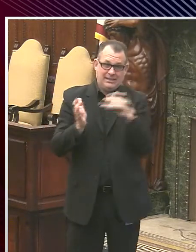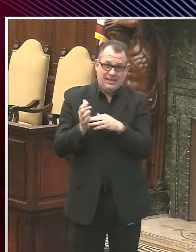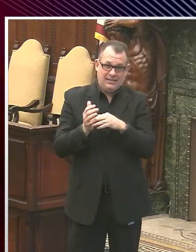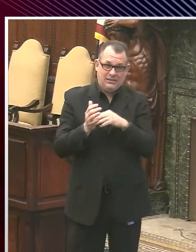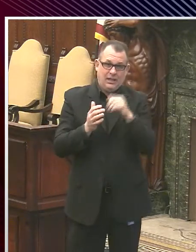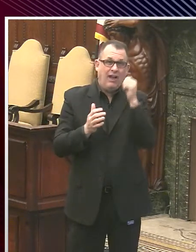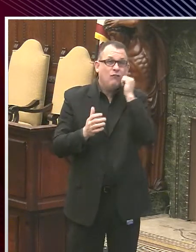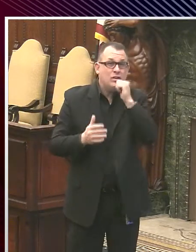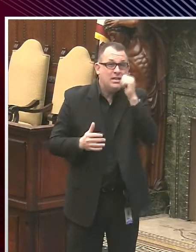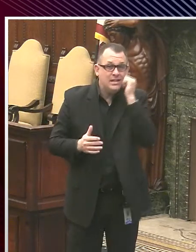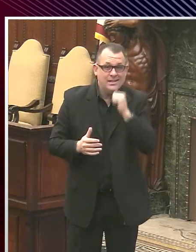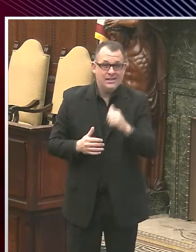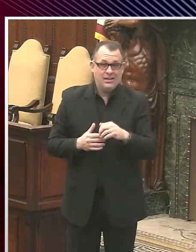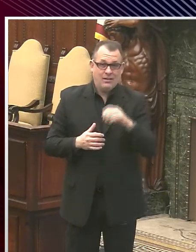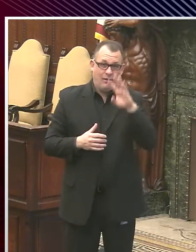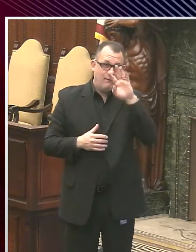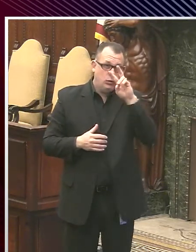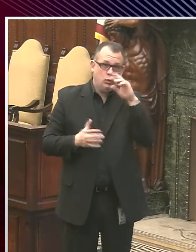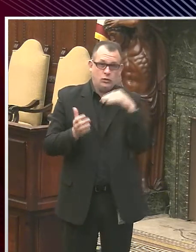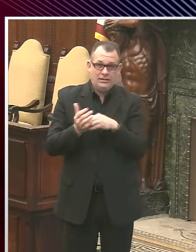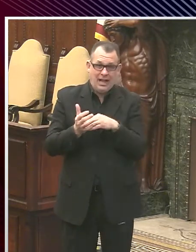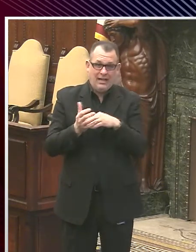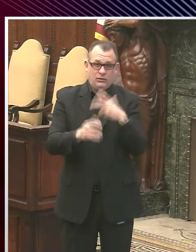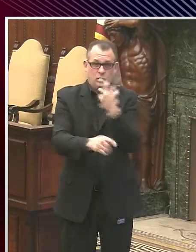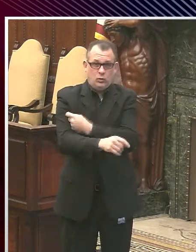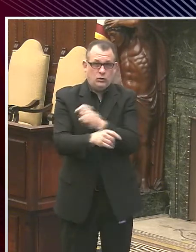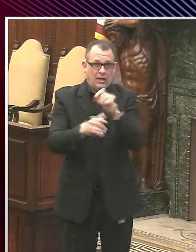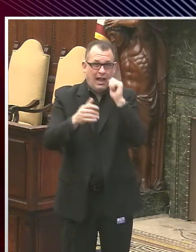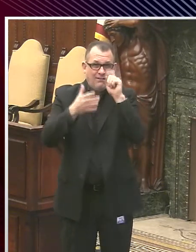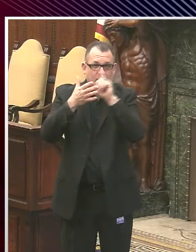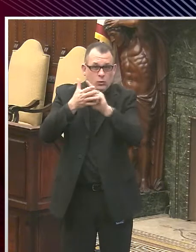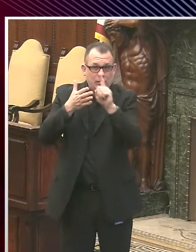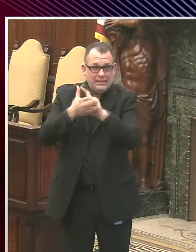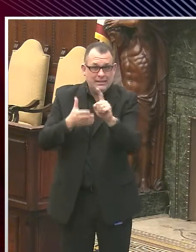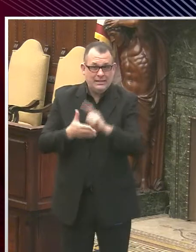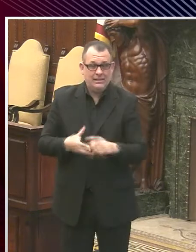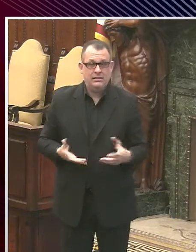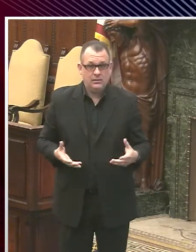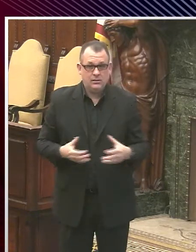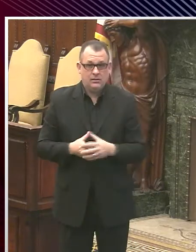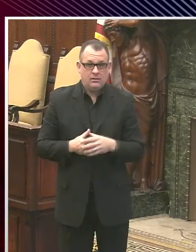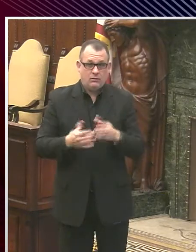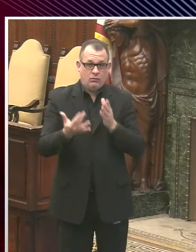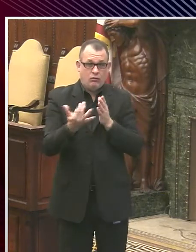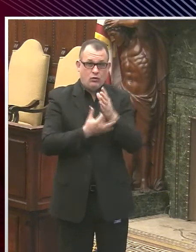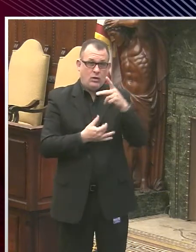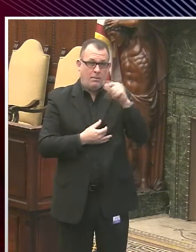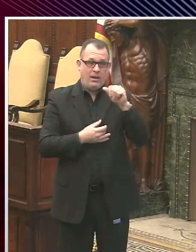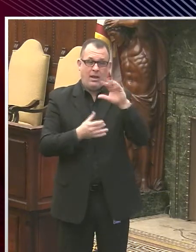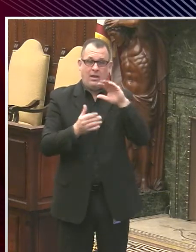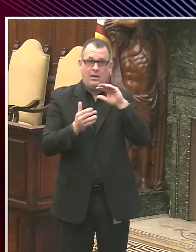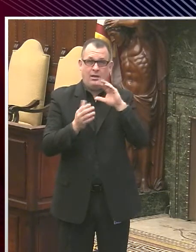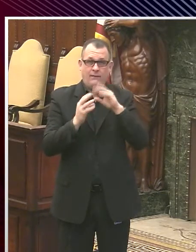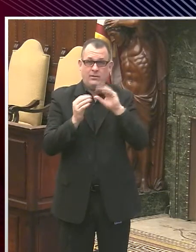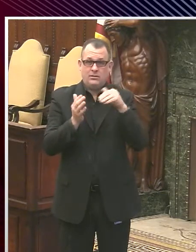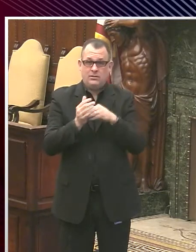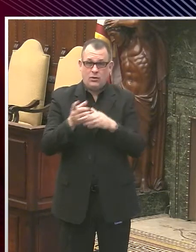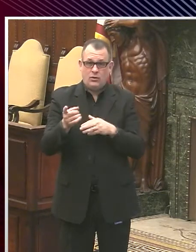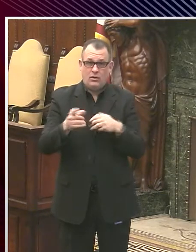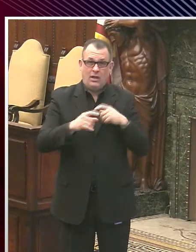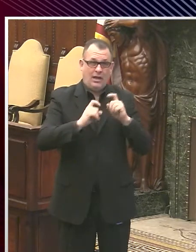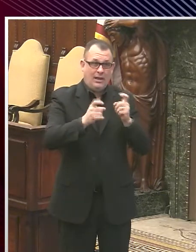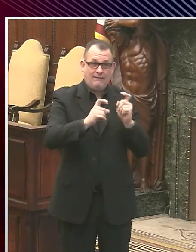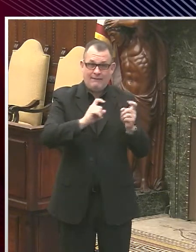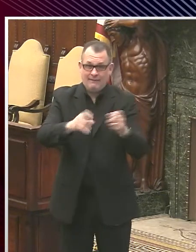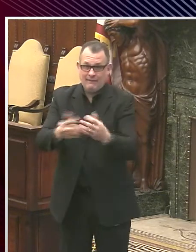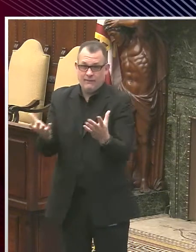day, that's about 42,000 doses per week that are going out through that channel. How are we doing as far as administration of vaccine overall?